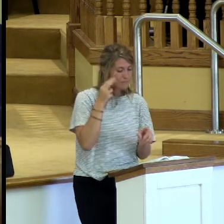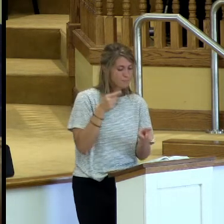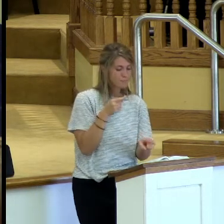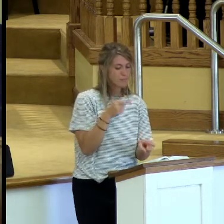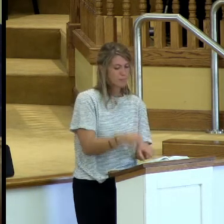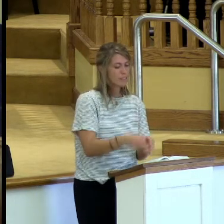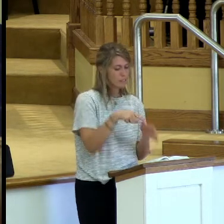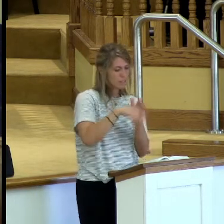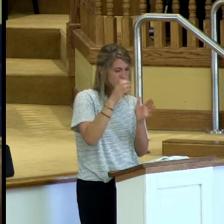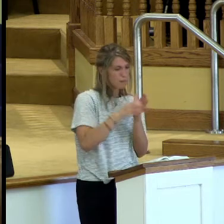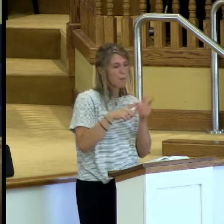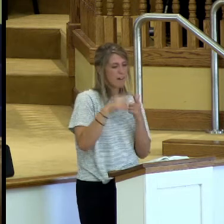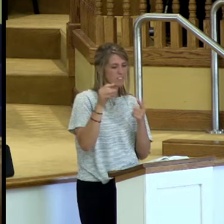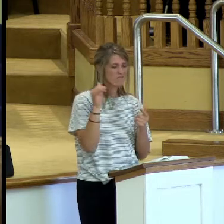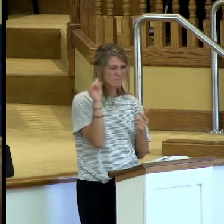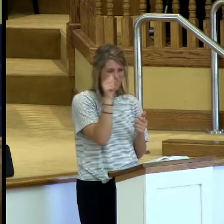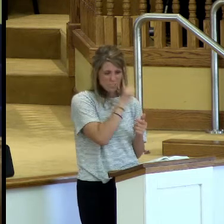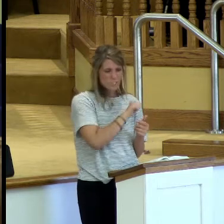preaching.